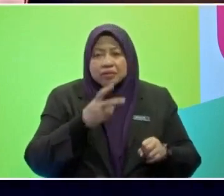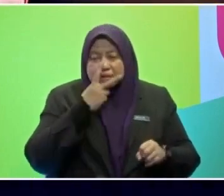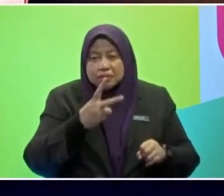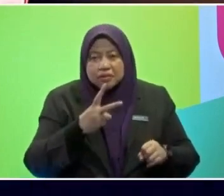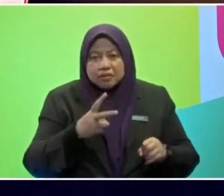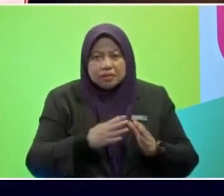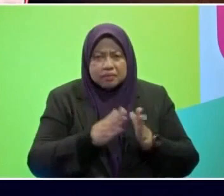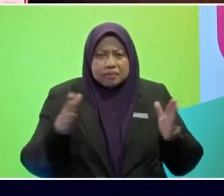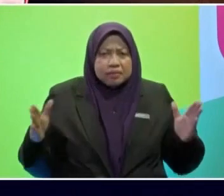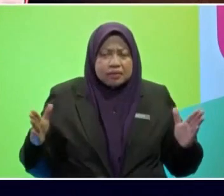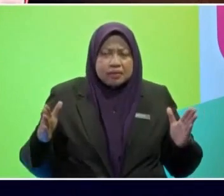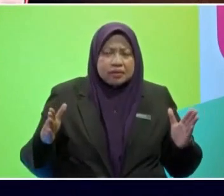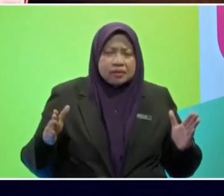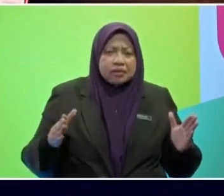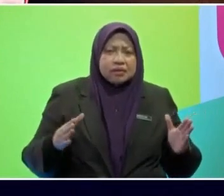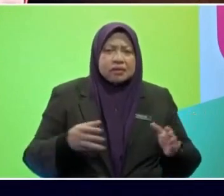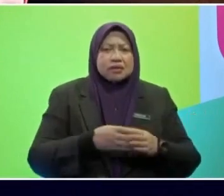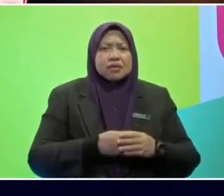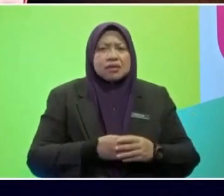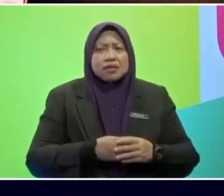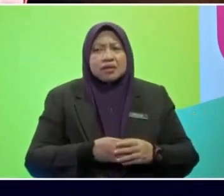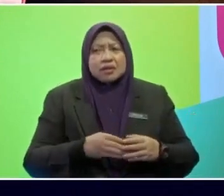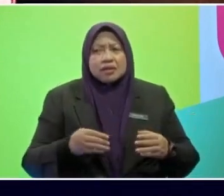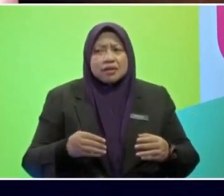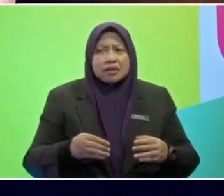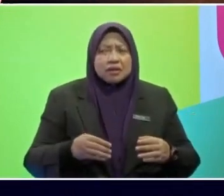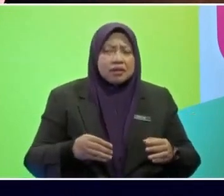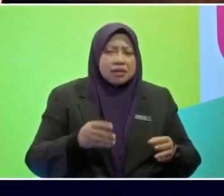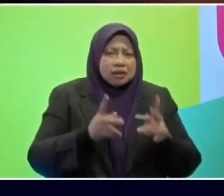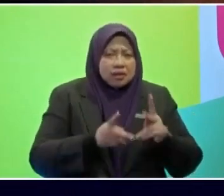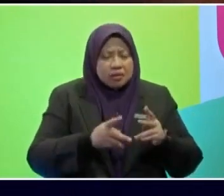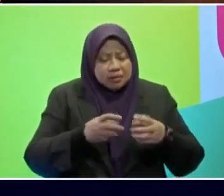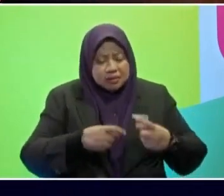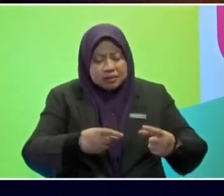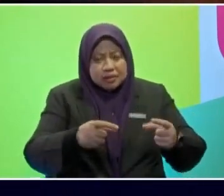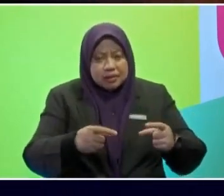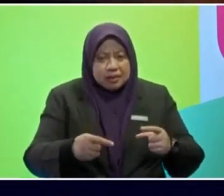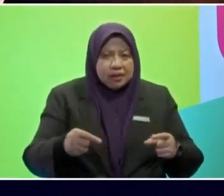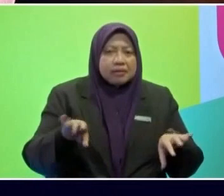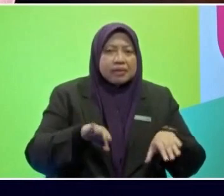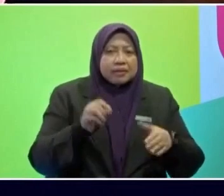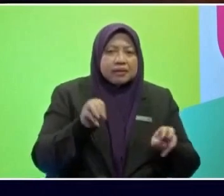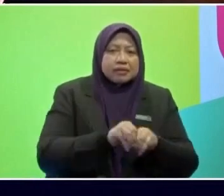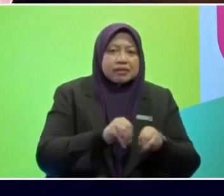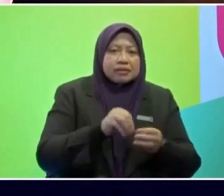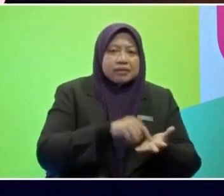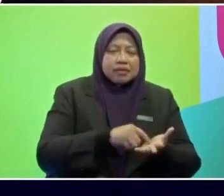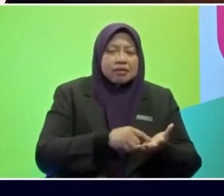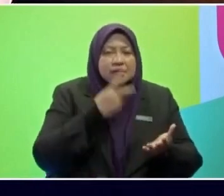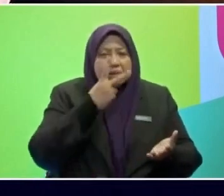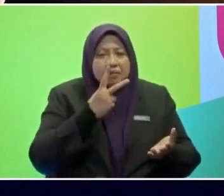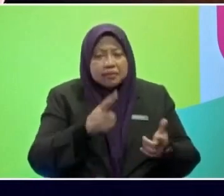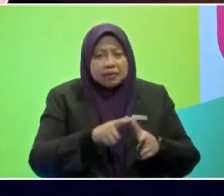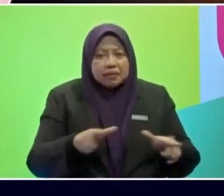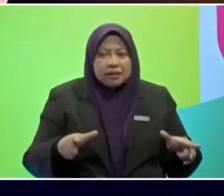at this end actually. It's bigger here. If you choose to move it here, let's see how's the shadow like. Oh,